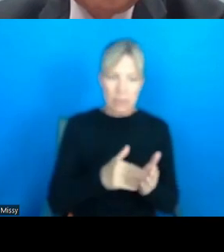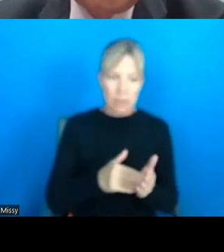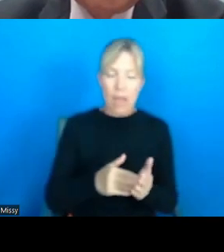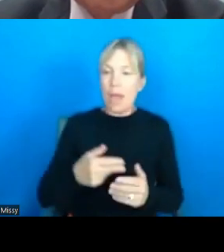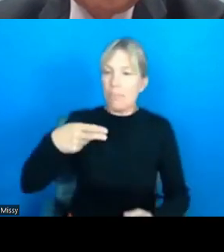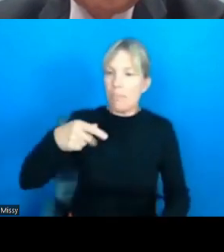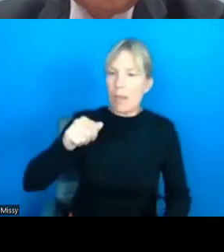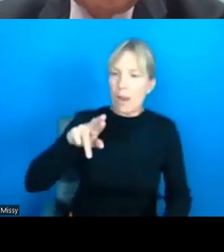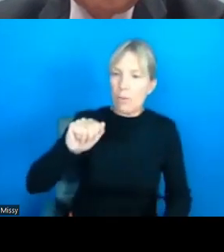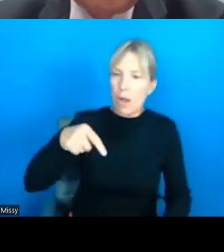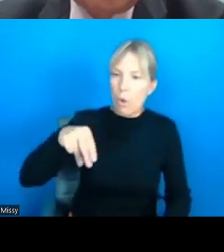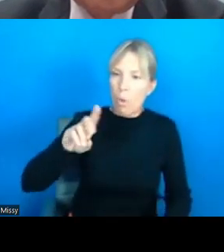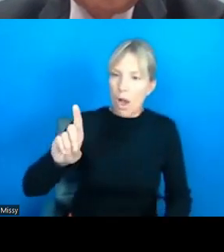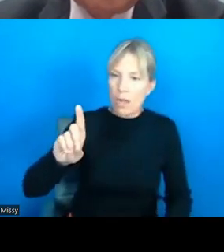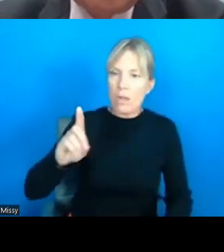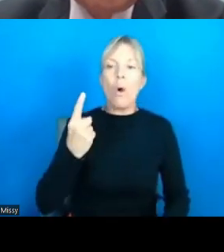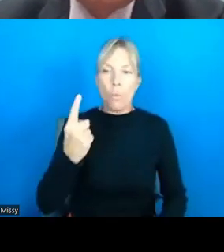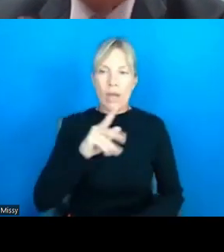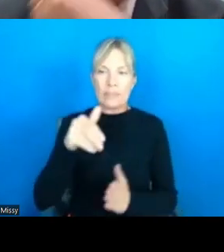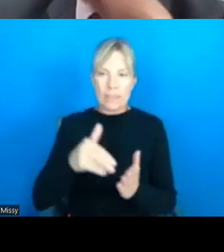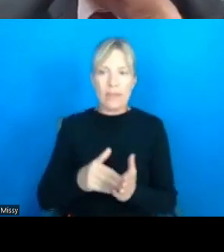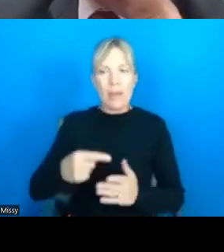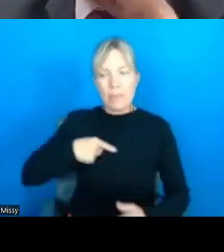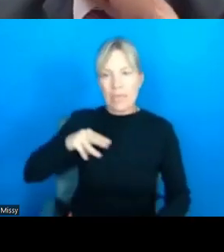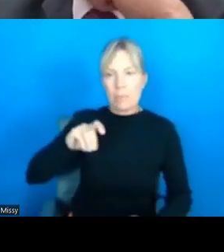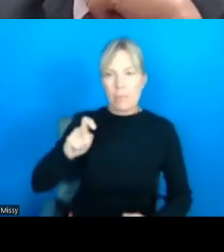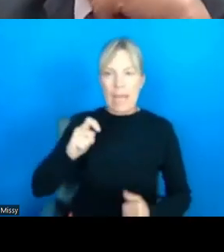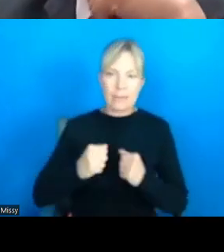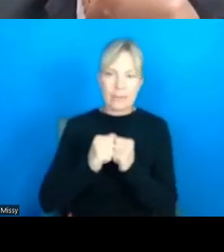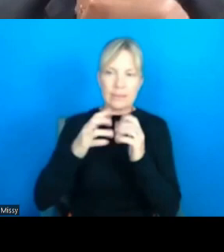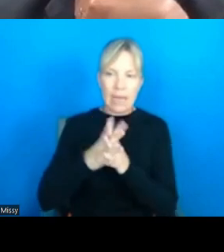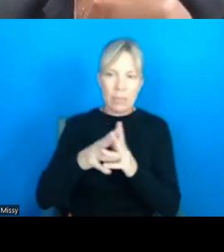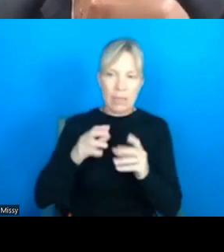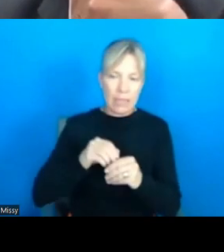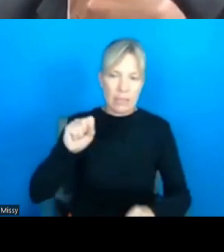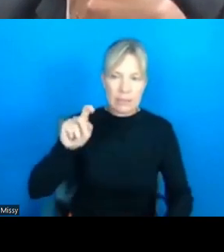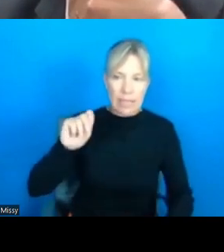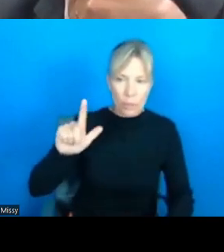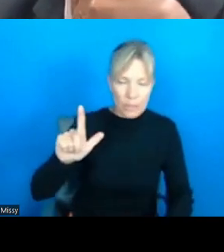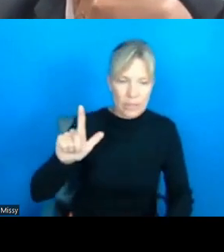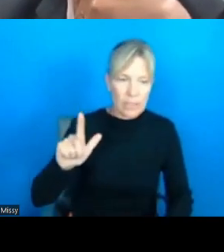one of them, the center that Max and I started in St. Louis.